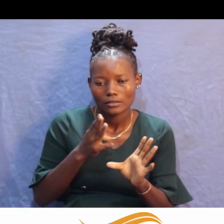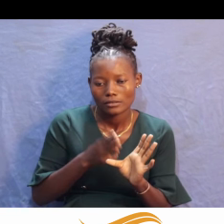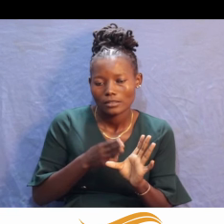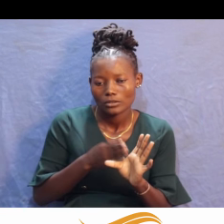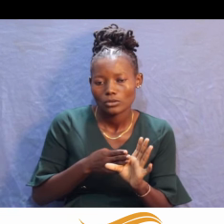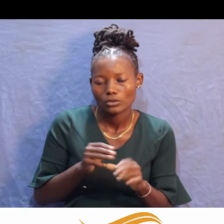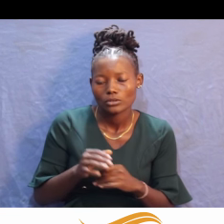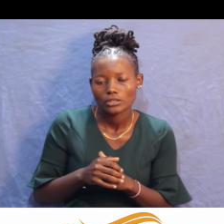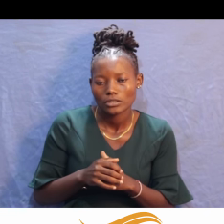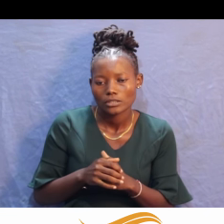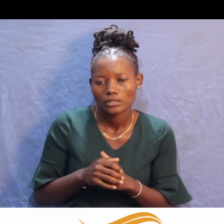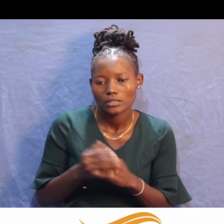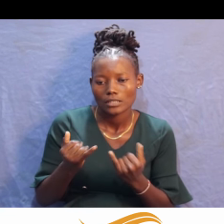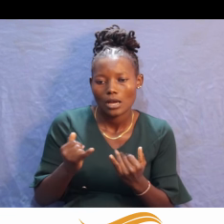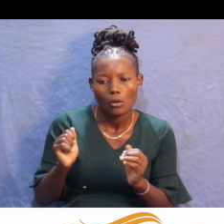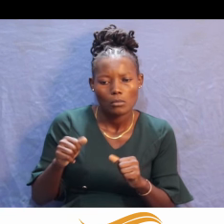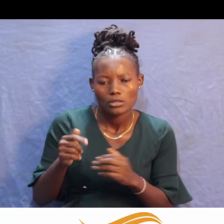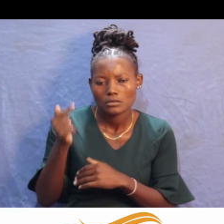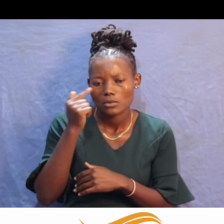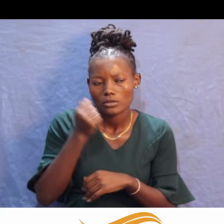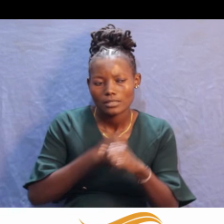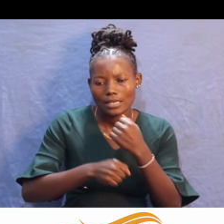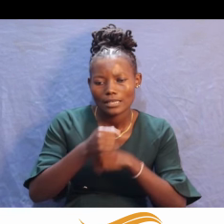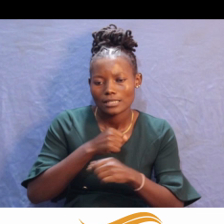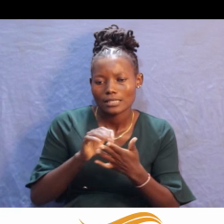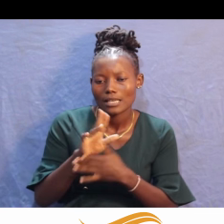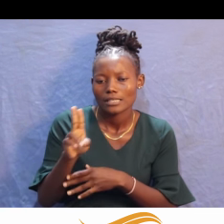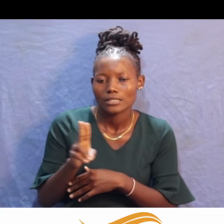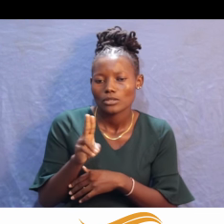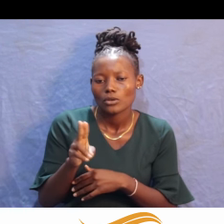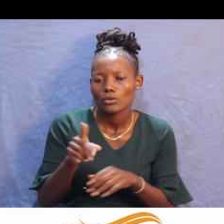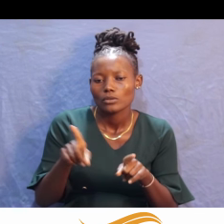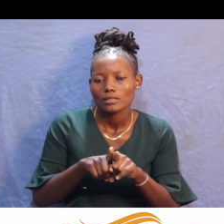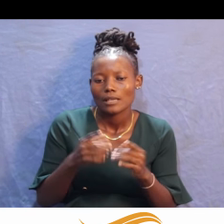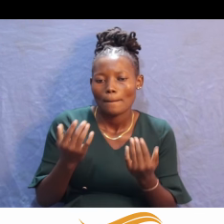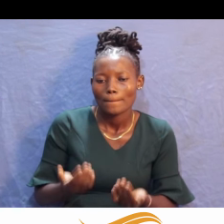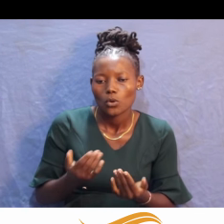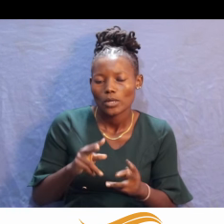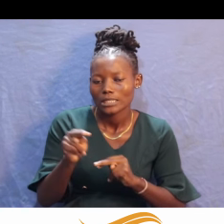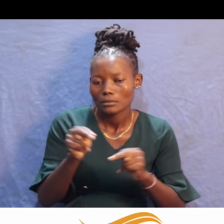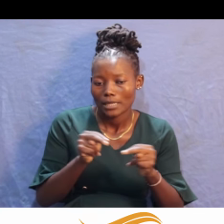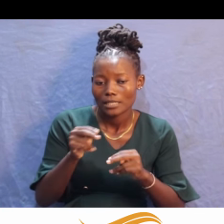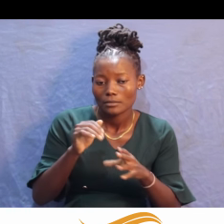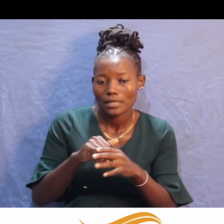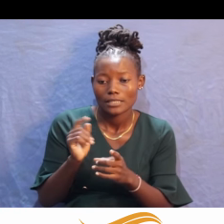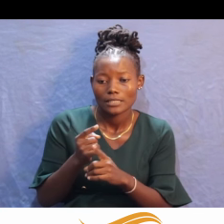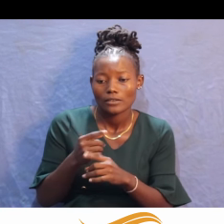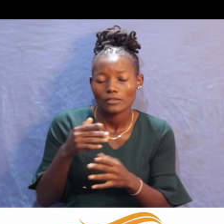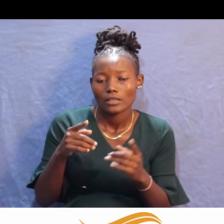And so you can see exercise plays a huge component in weight management in addition to nutrition.